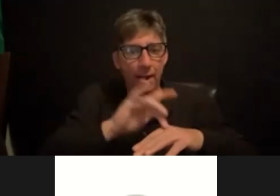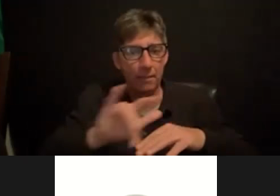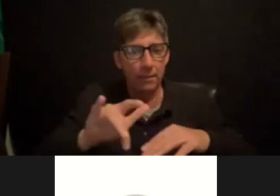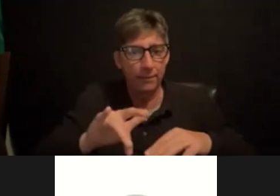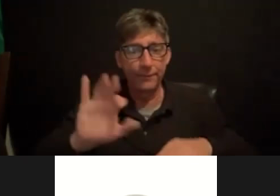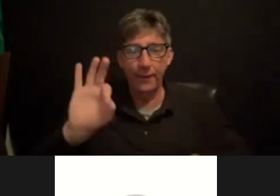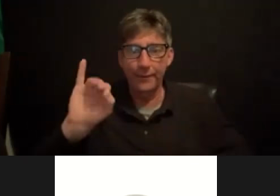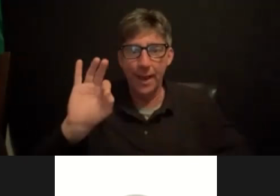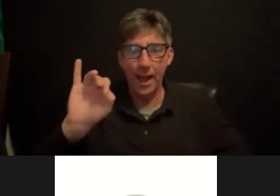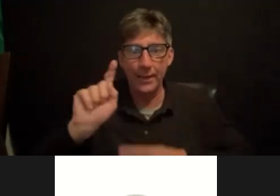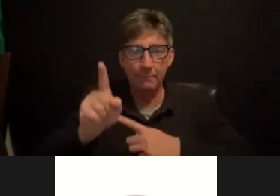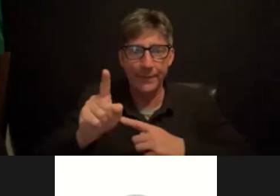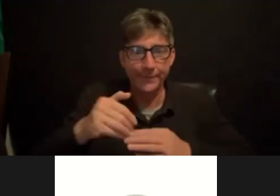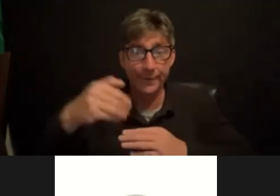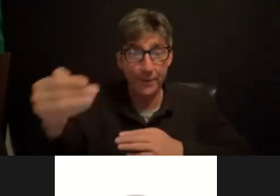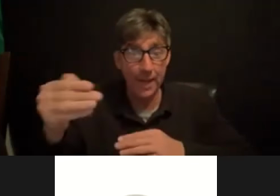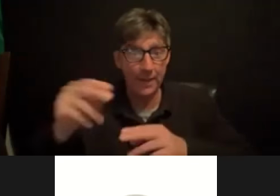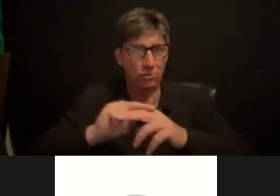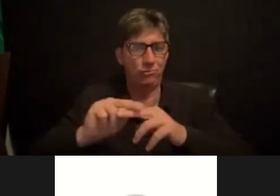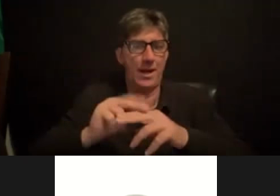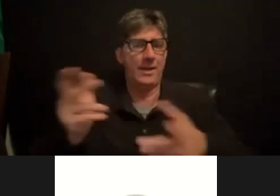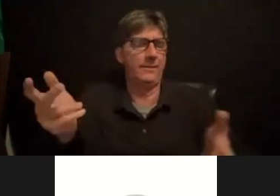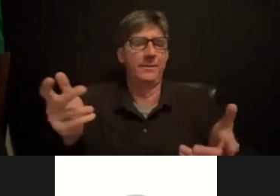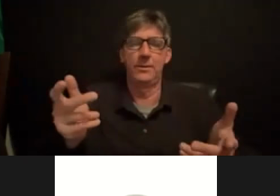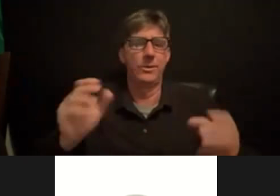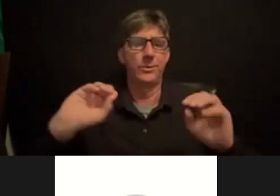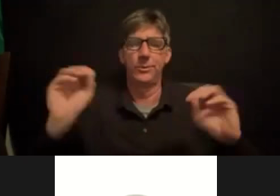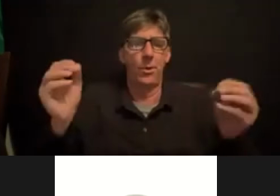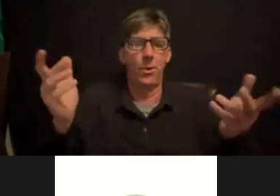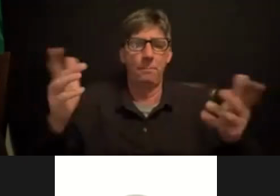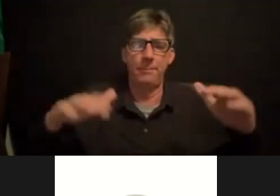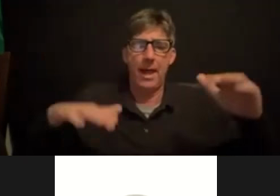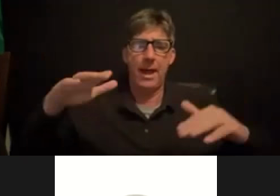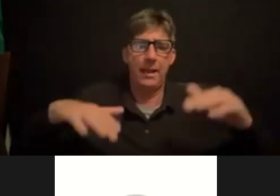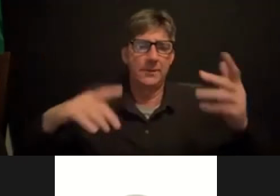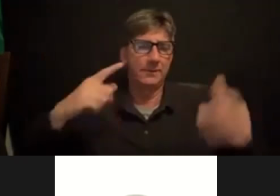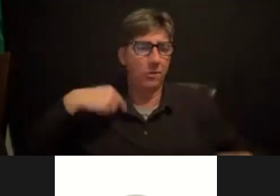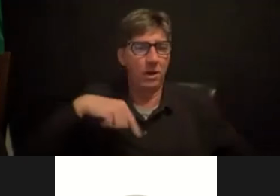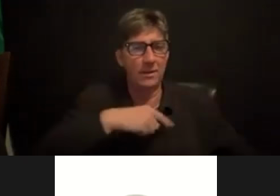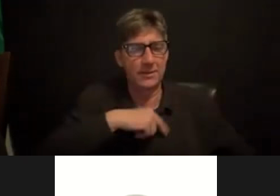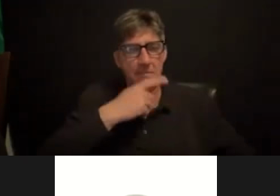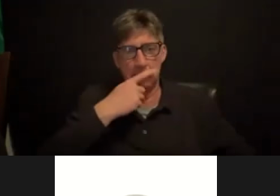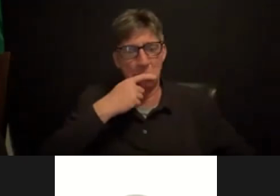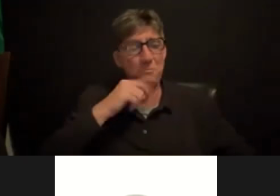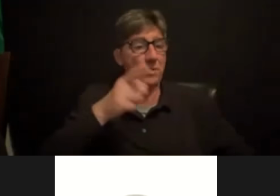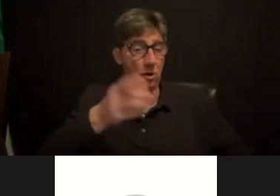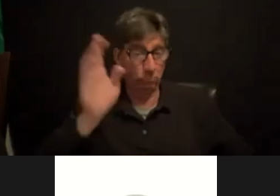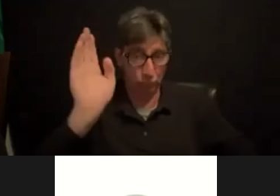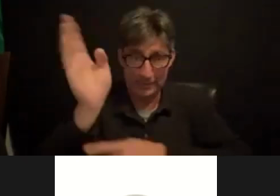certain trains. So it just seems like there's no middle ground for a lot of us. So I know in your presentation, you